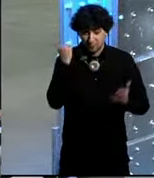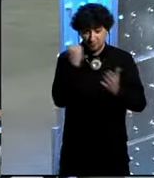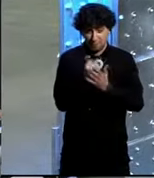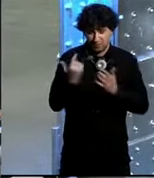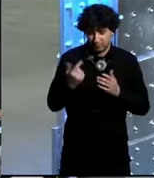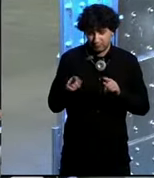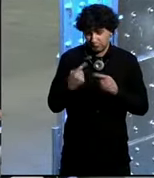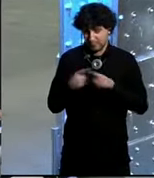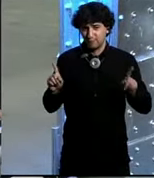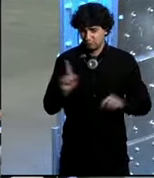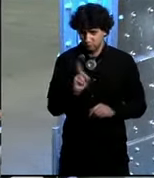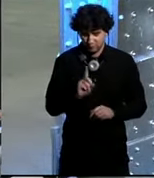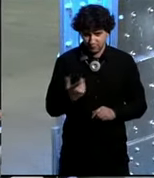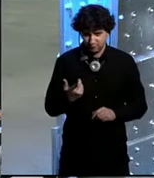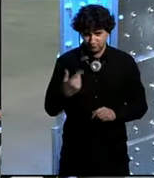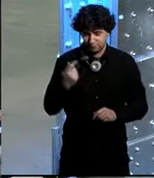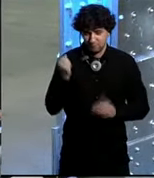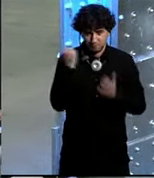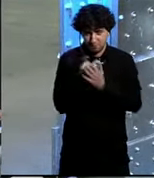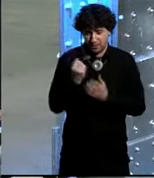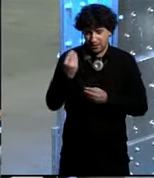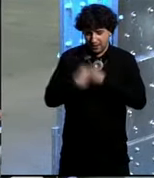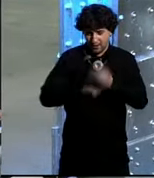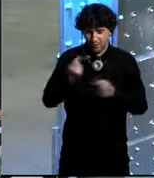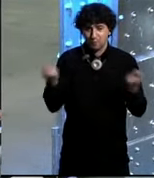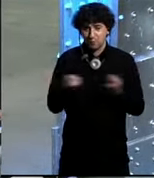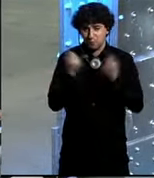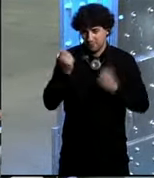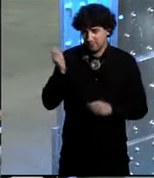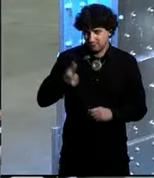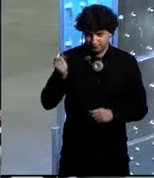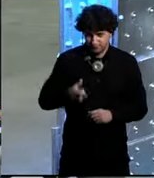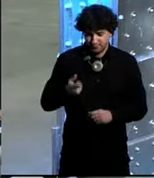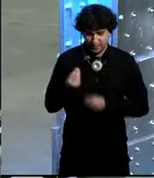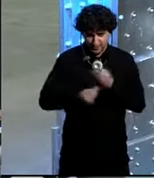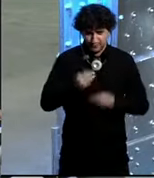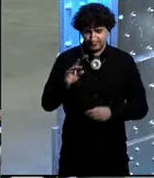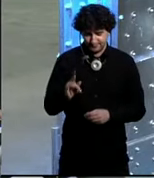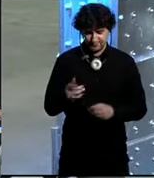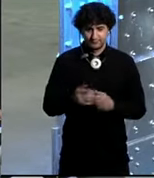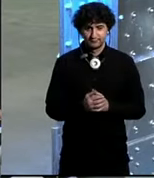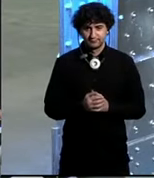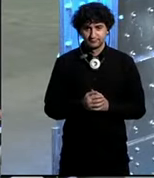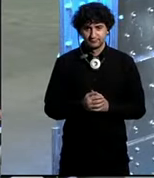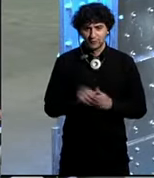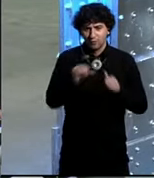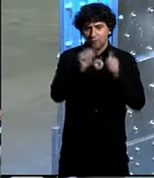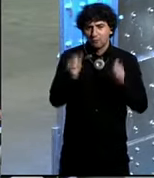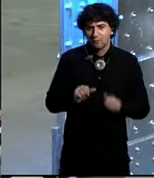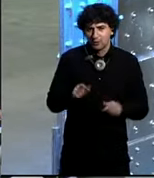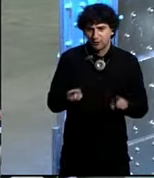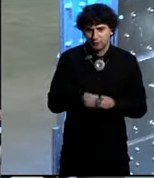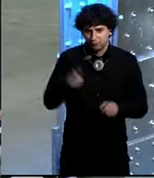less close to something or some other thing. And brands know about this, and they've done it in traditional advertisement. How to